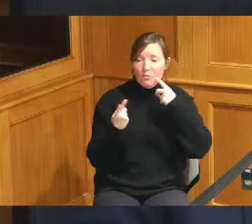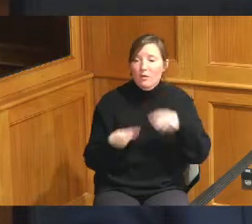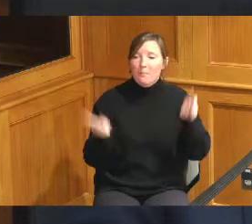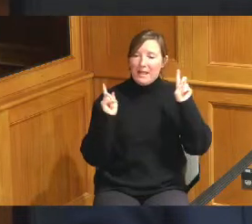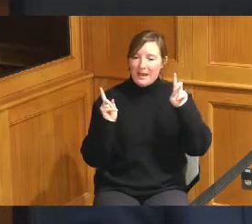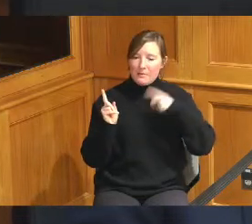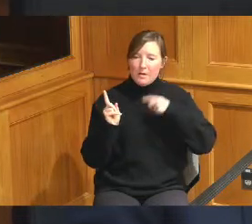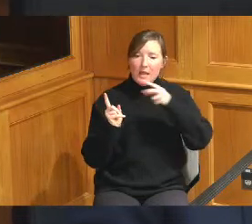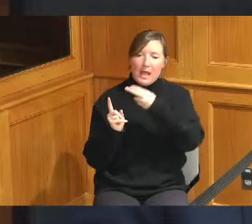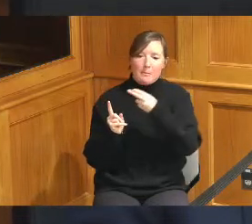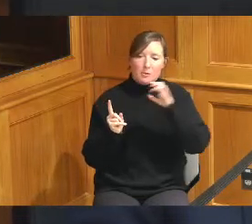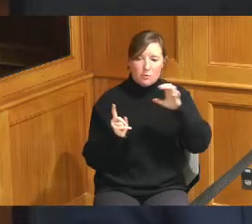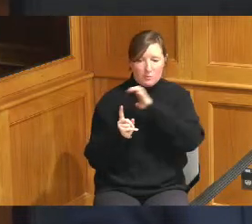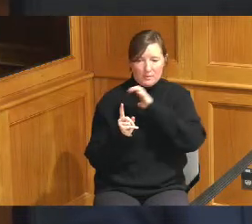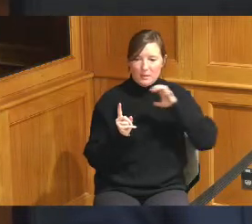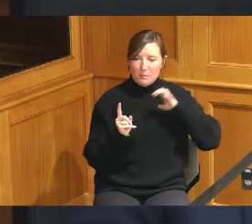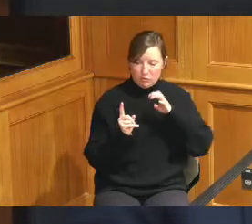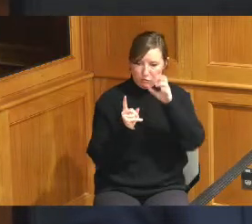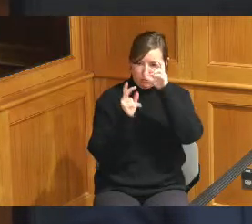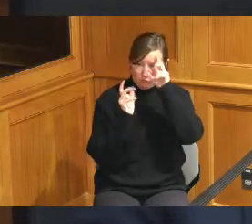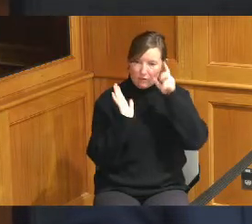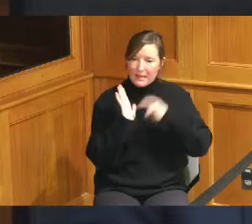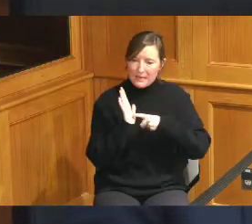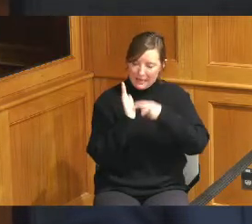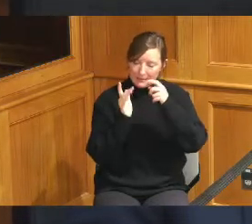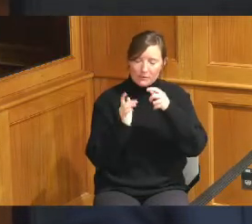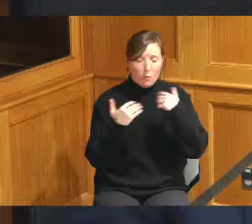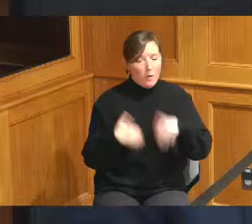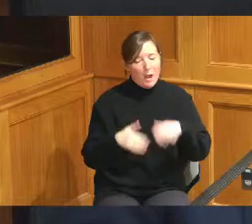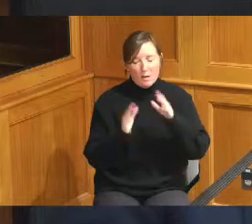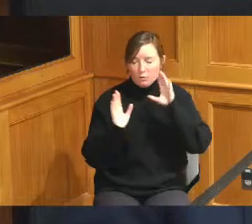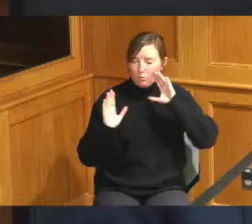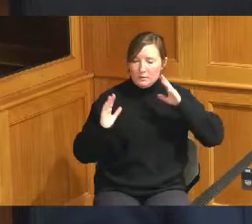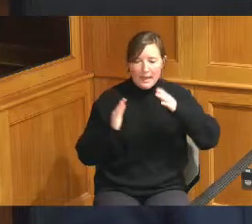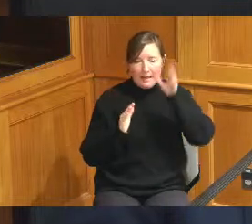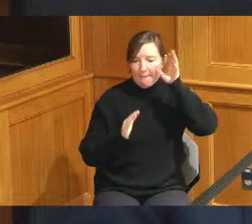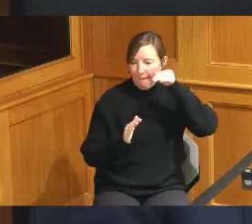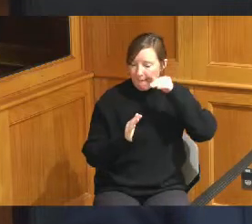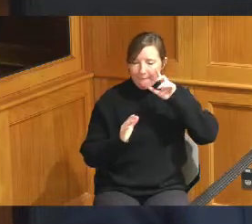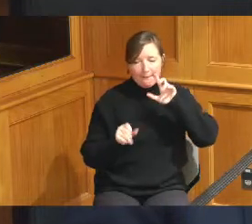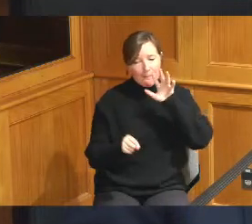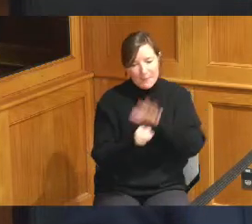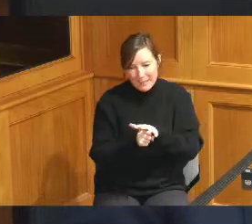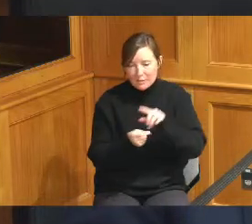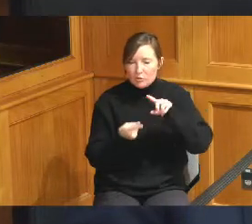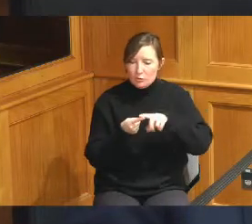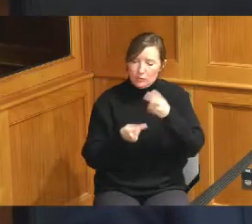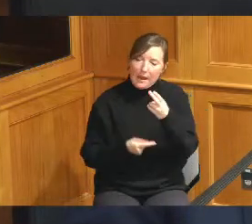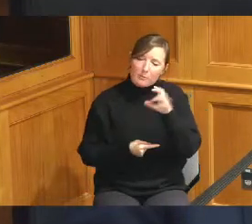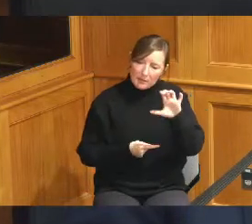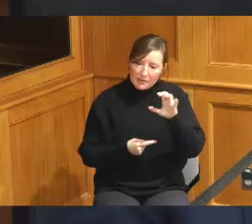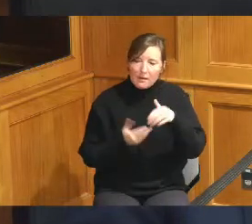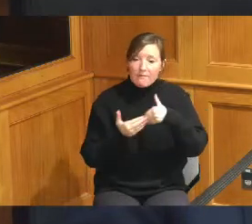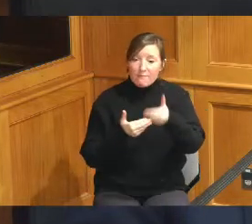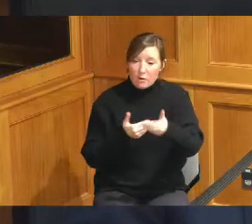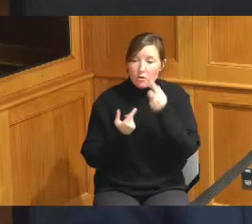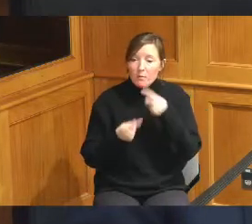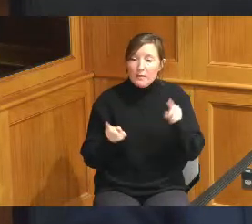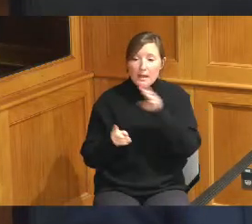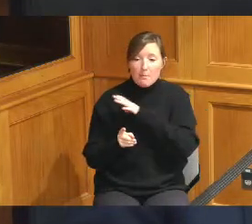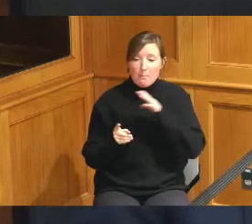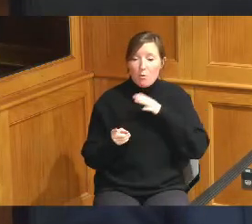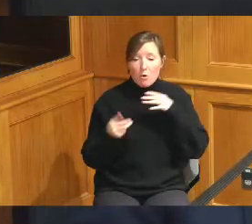Commissioners recognizes the dedication and commitment of Marvin Smith to the residents of Hamilton County, and be it further proclaimed that the board does